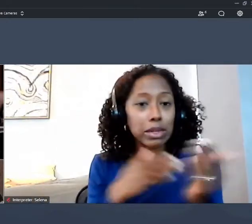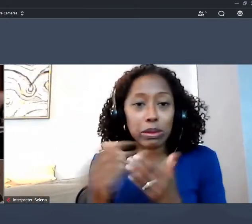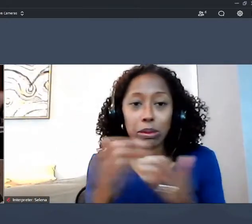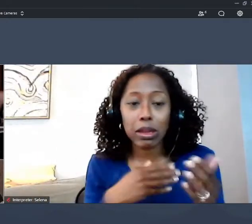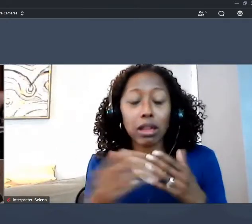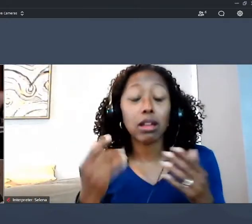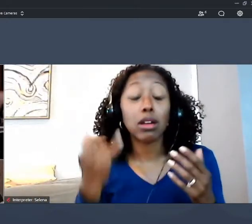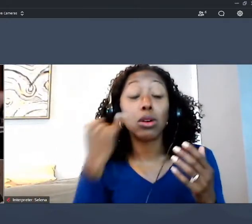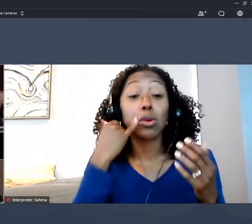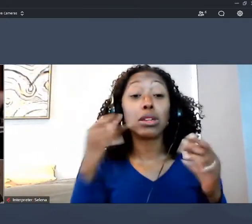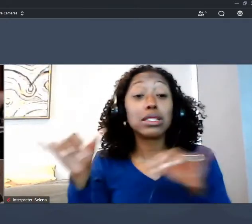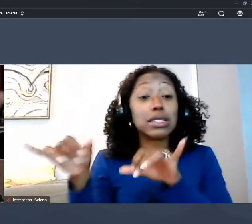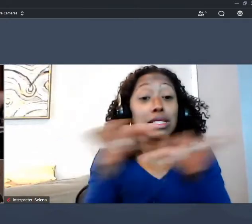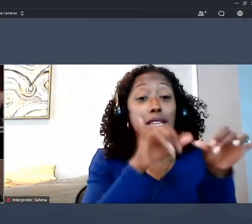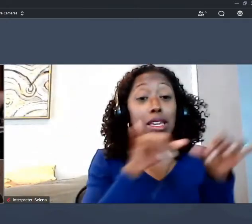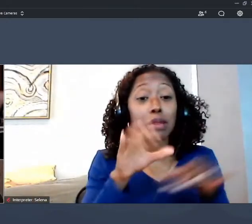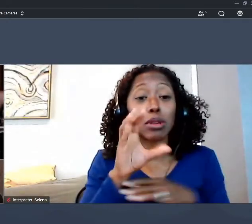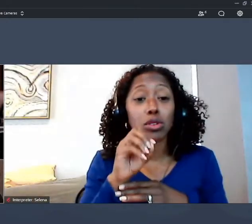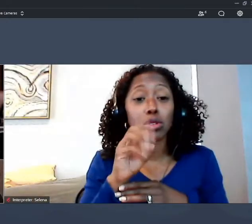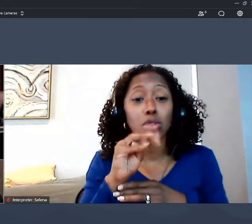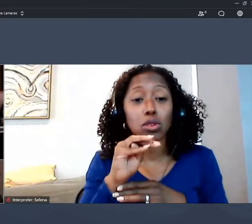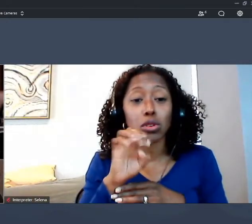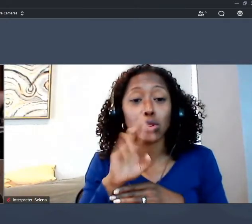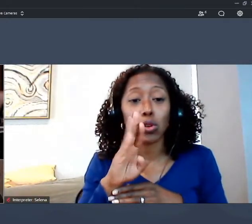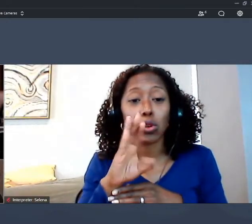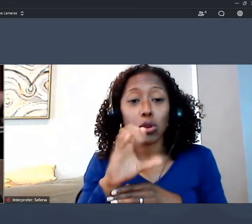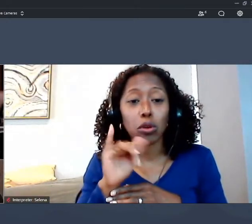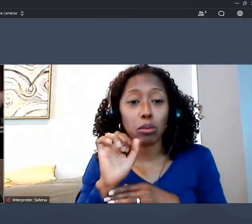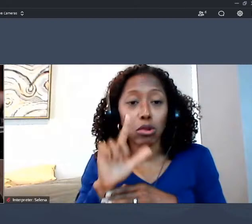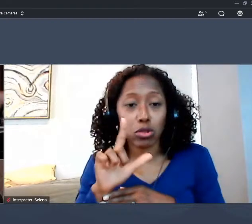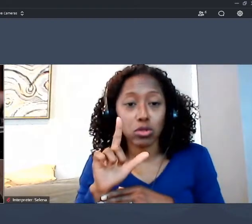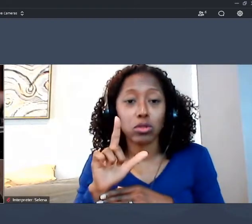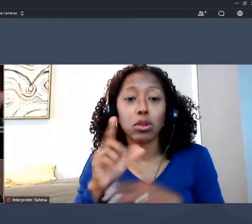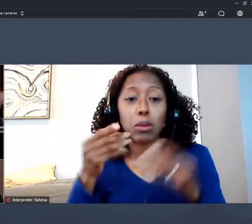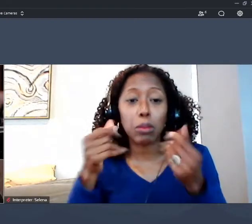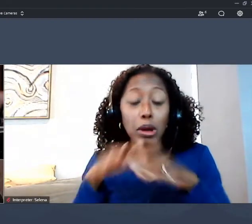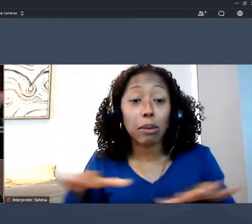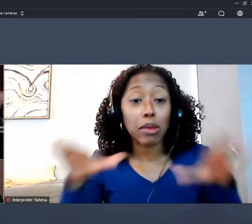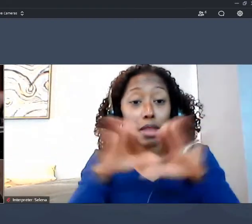the removal of those belongings, period.